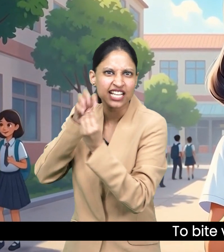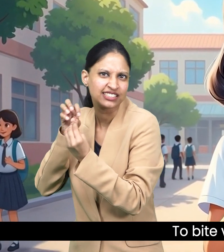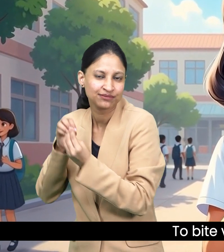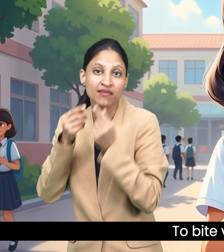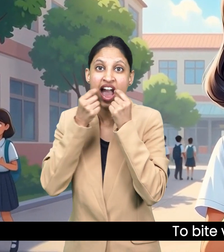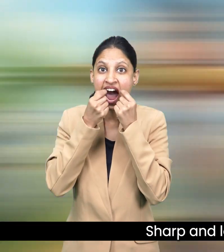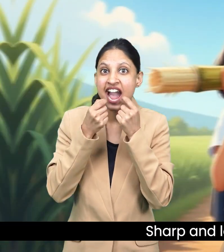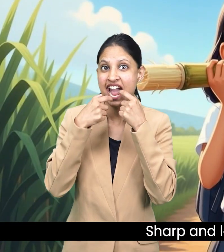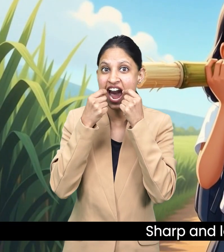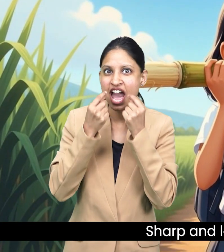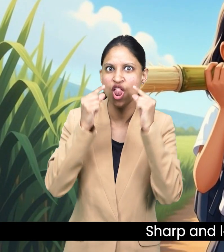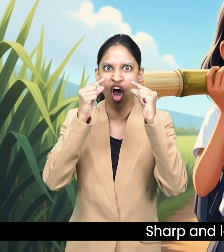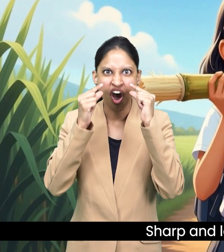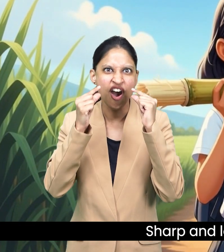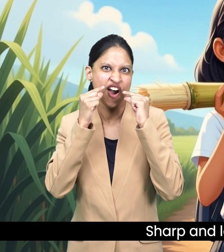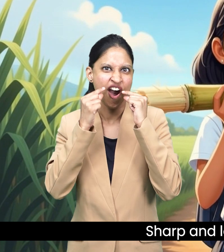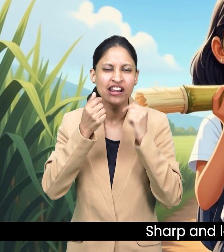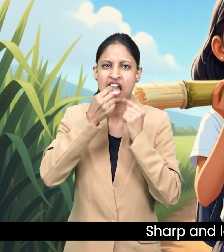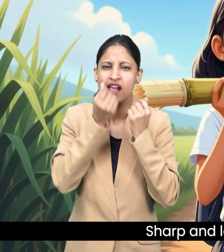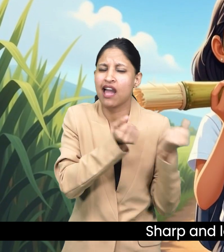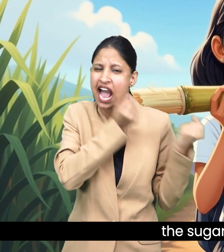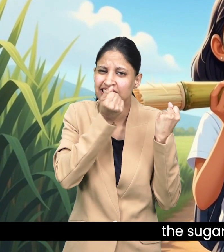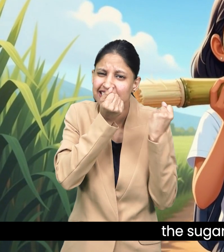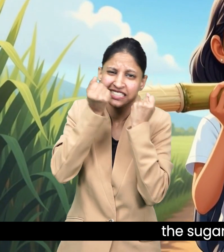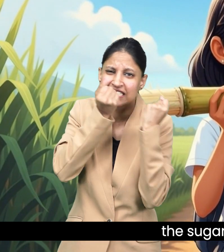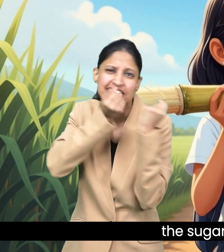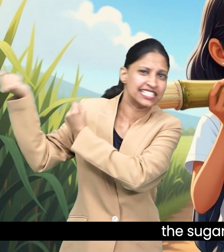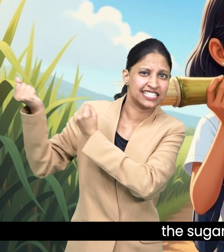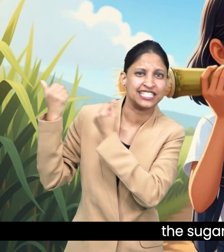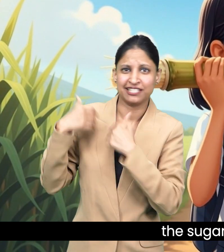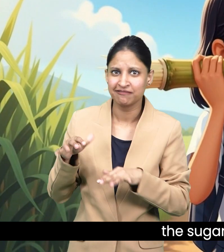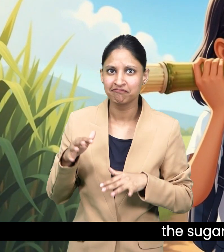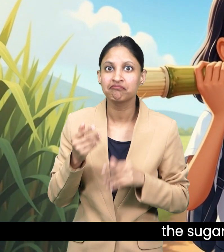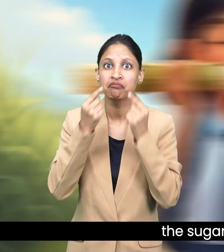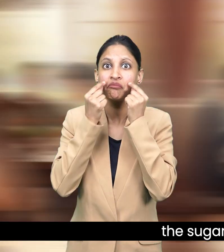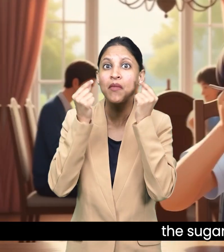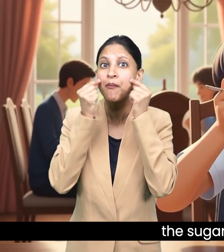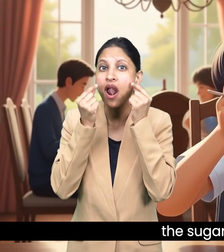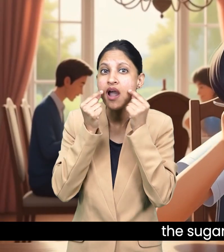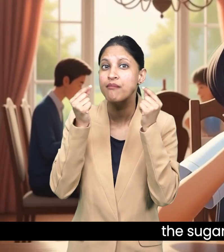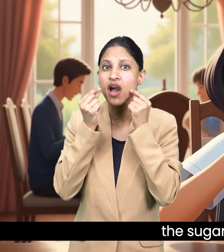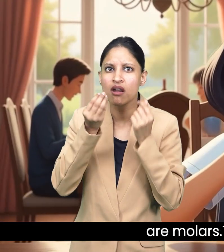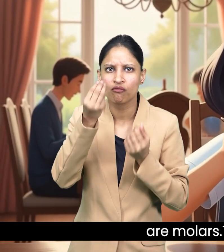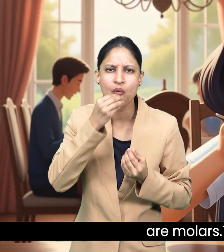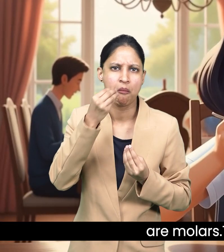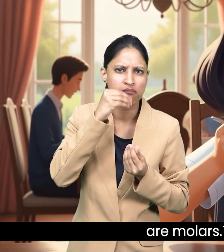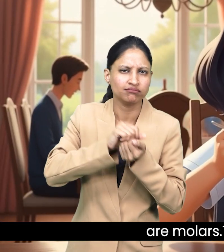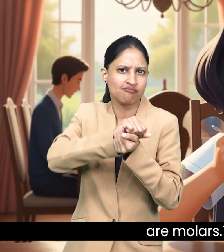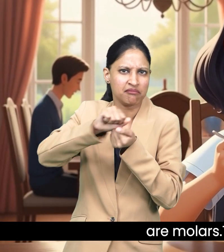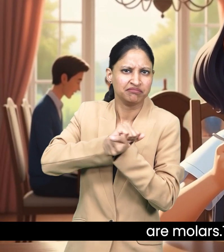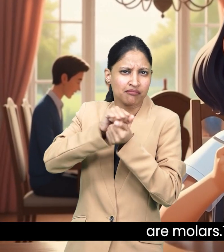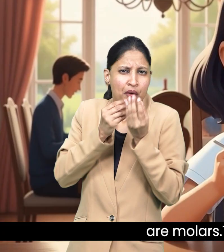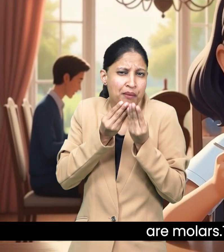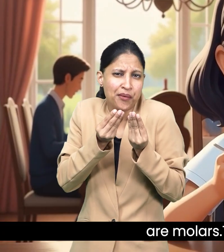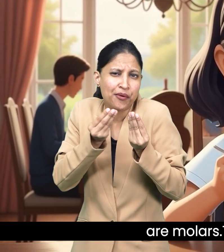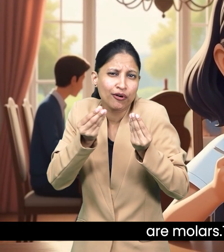fruits. Sharp and long the canines to take the sugar cane. Just behind them are molars to